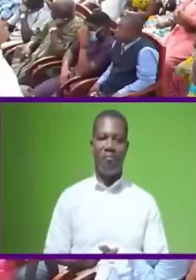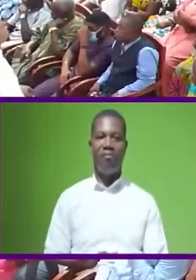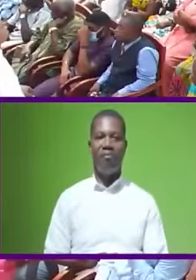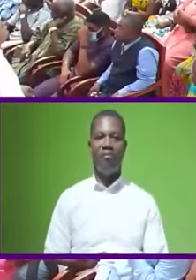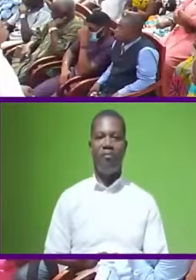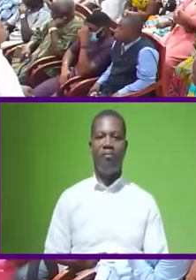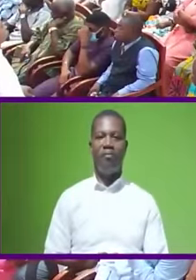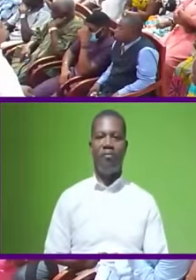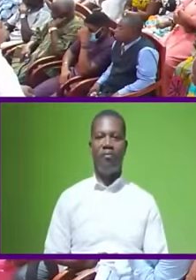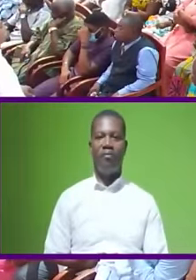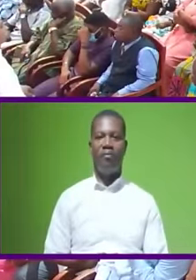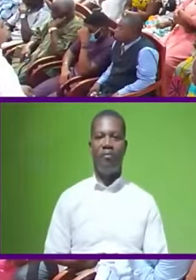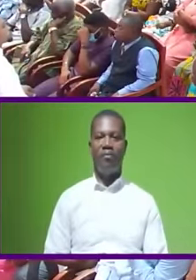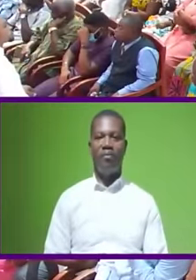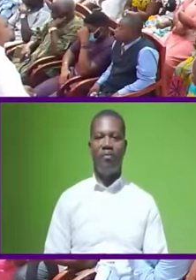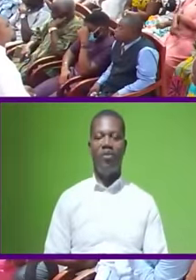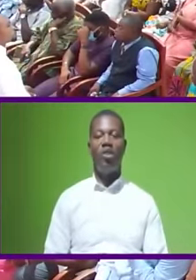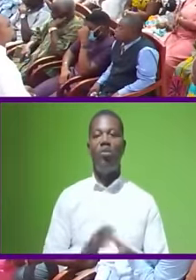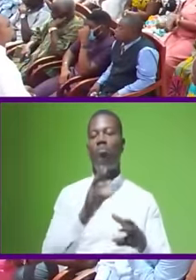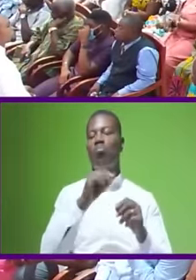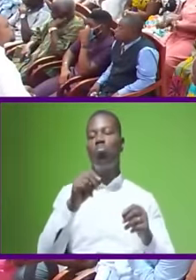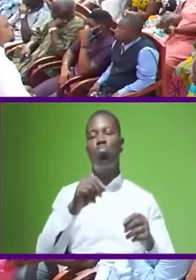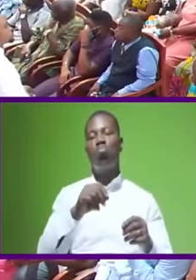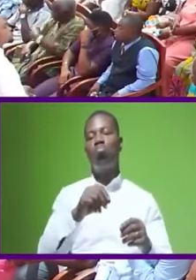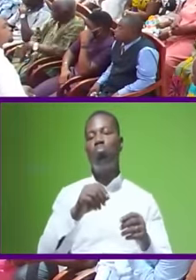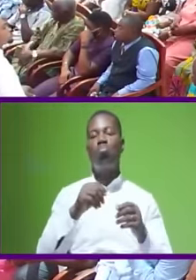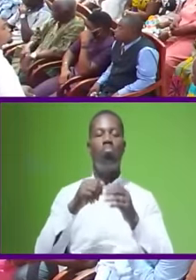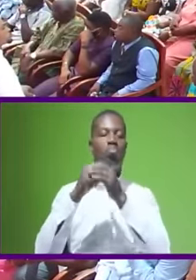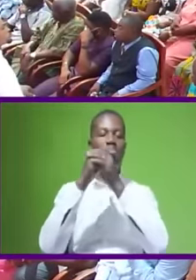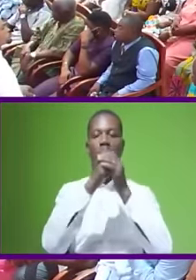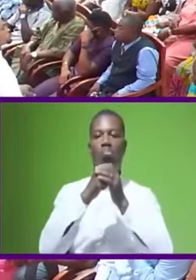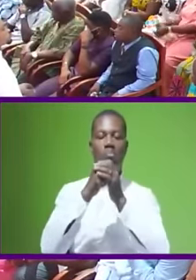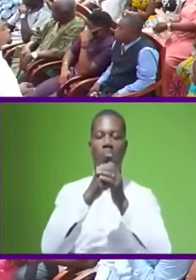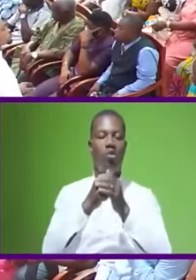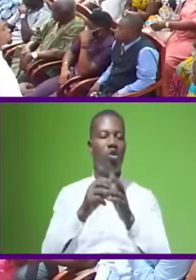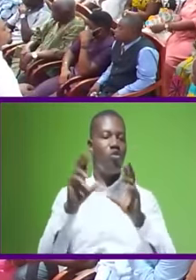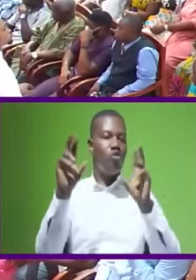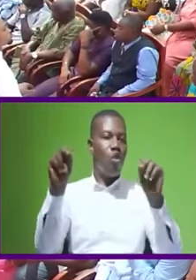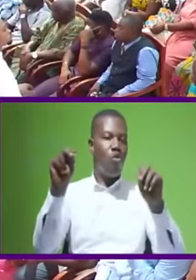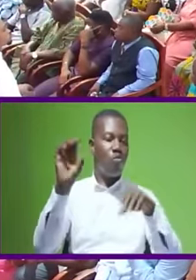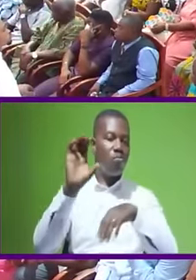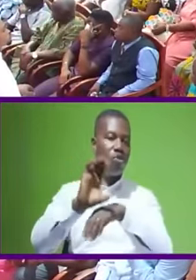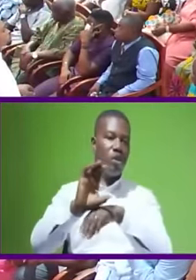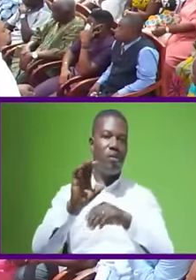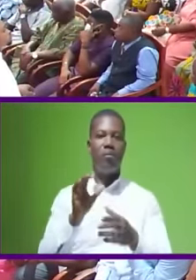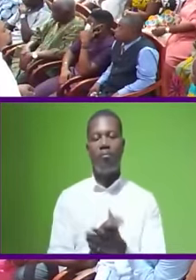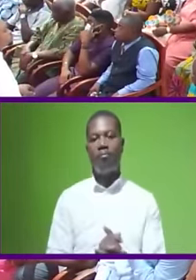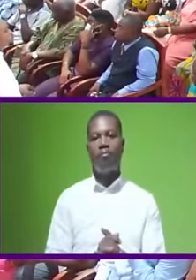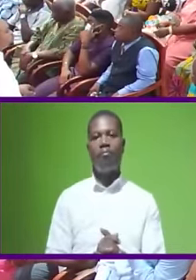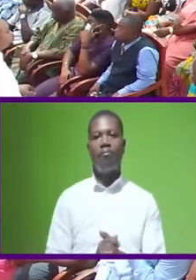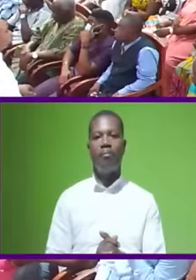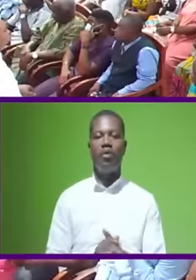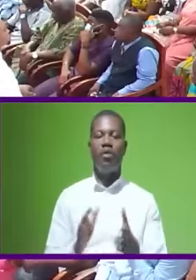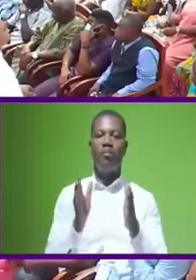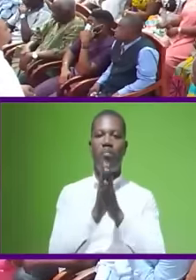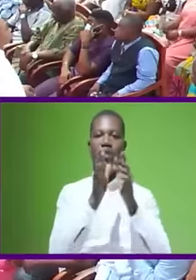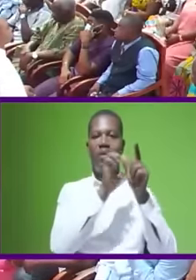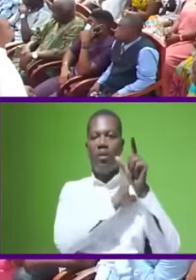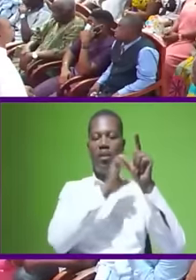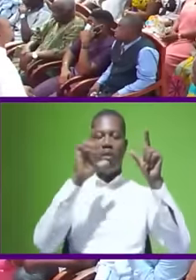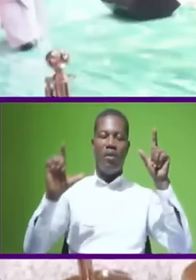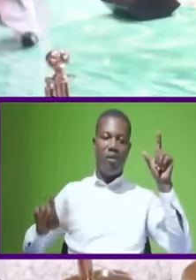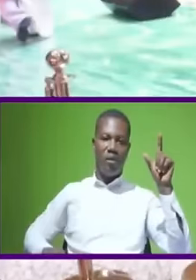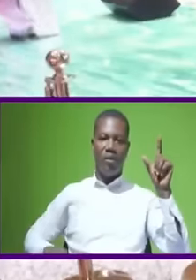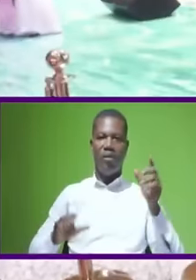secret, and then because of that it has happened. There isn't any church or worship. Praise the Lord.